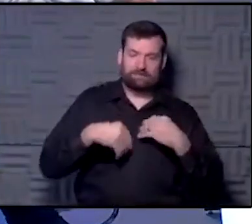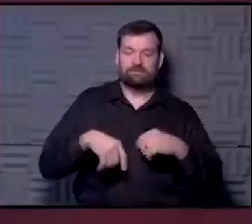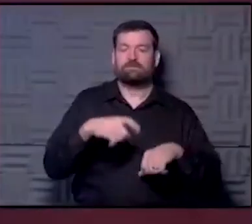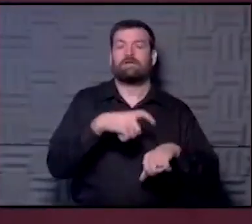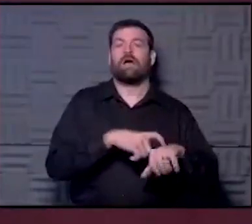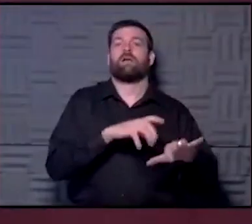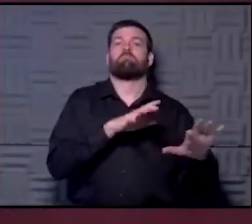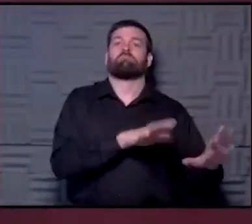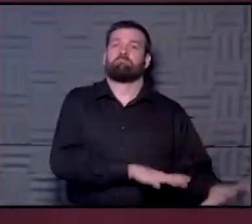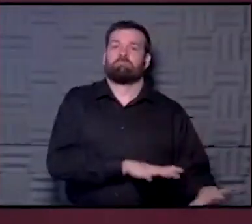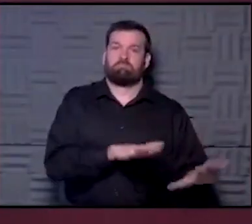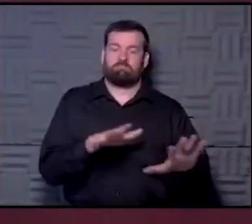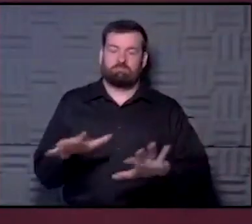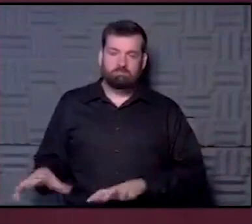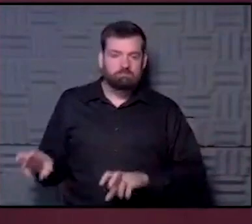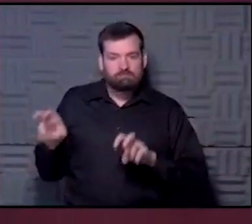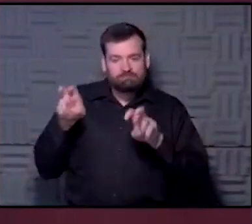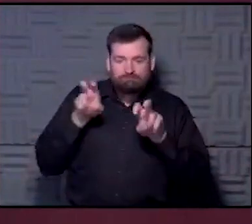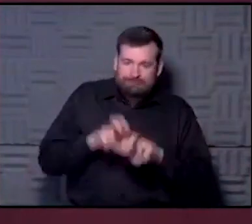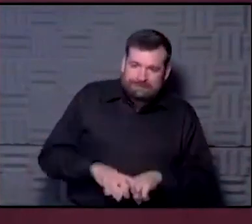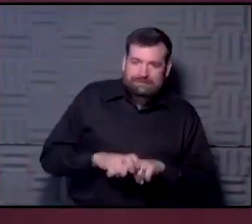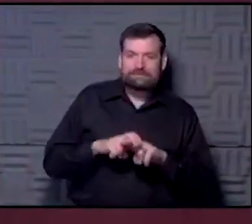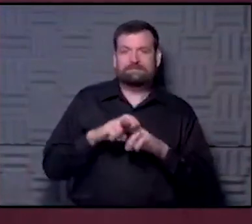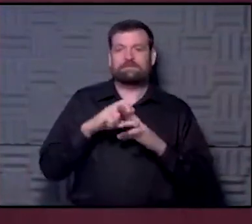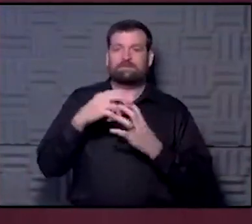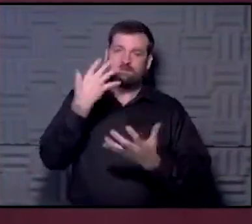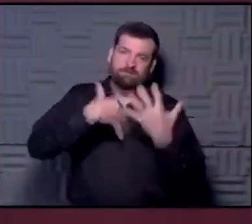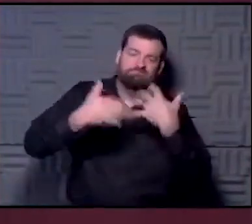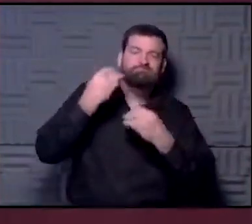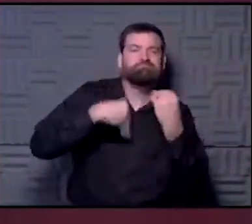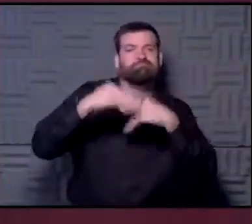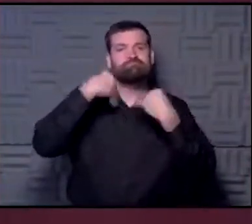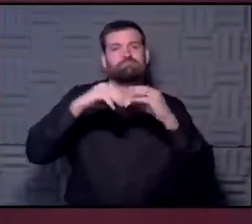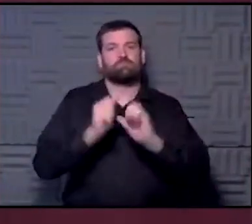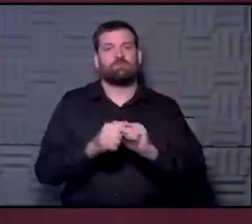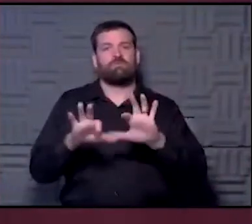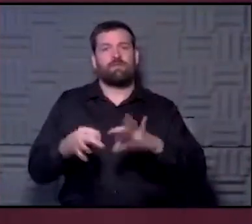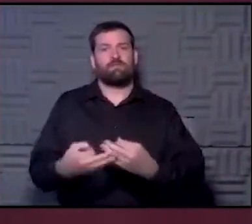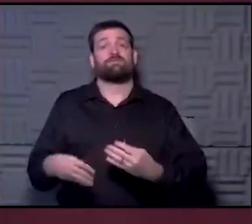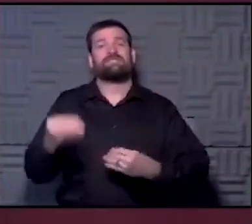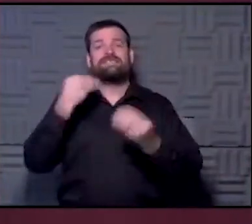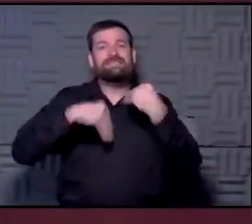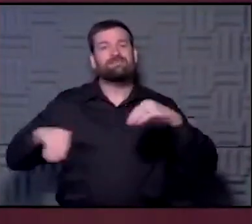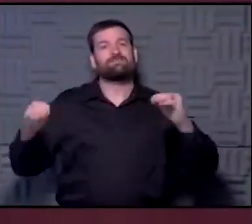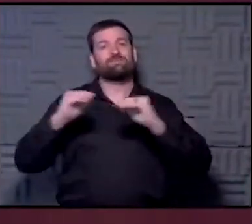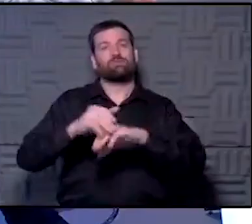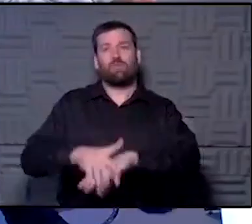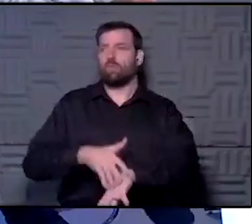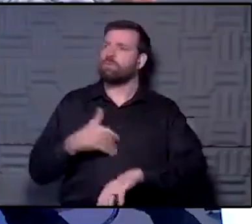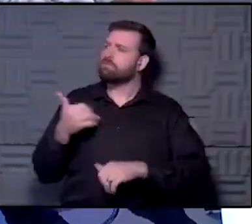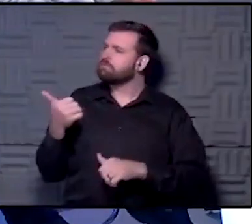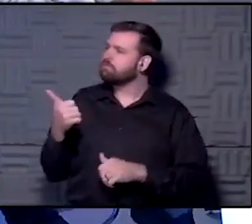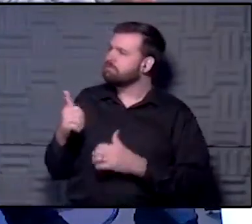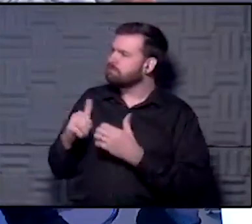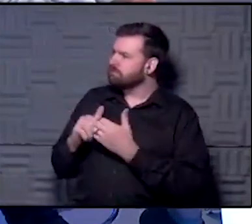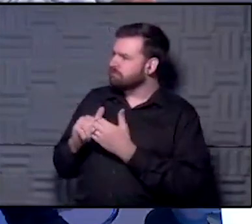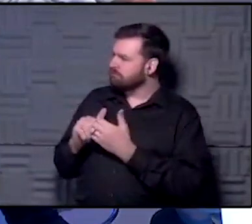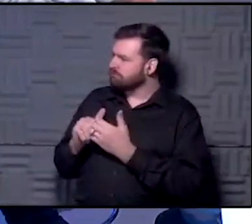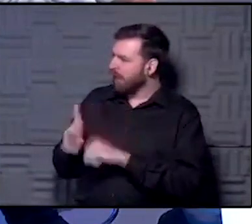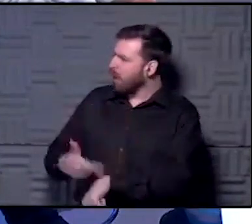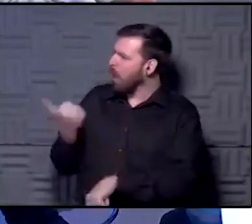time to really sit down and have dinner with their families and friends, which slows you down. It slows that So intake how many times are down. you supposed to chew each bite of